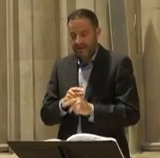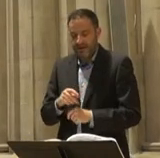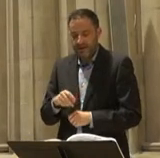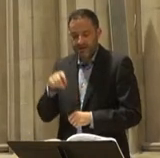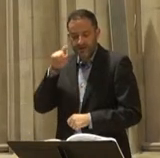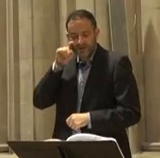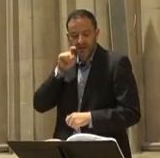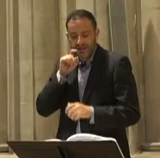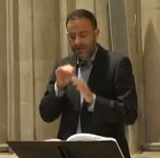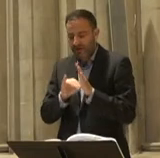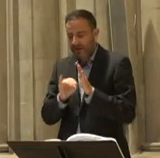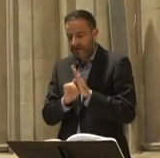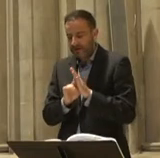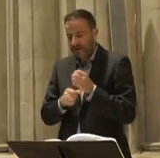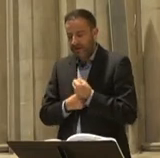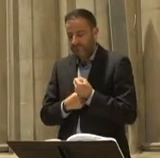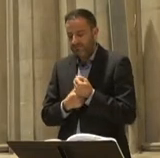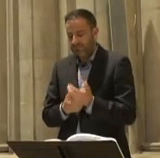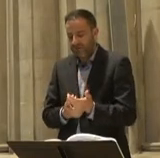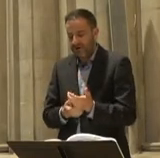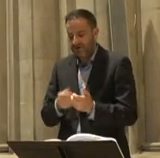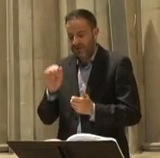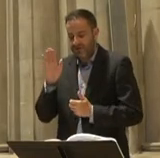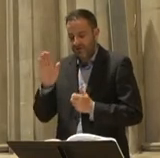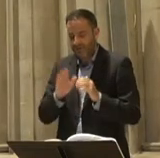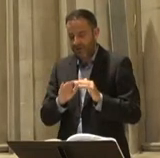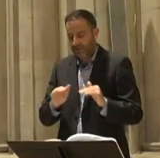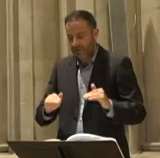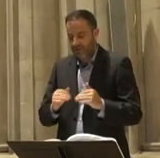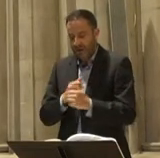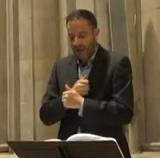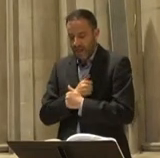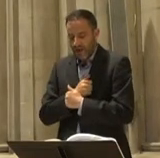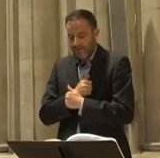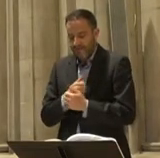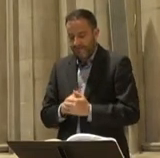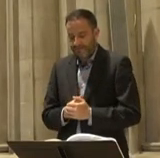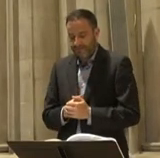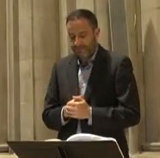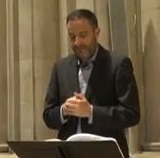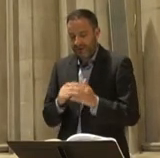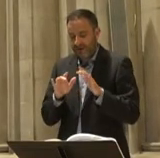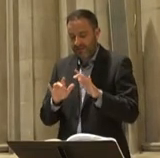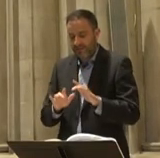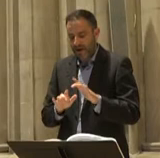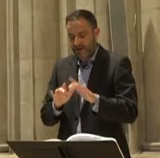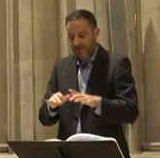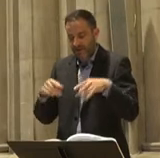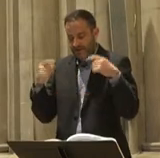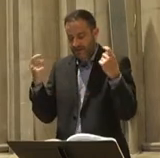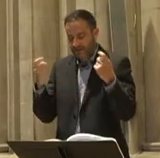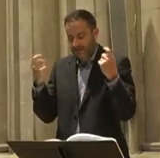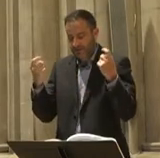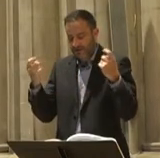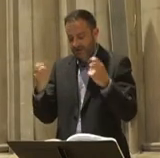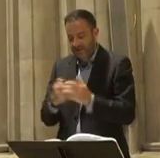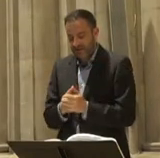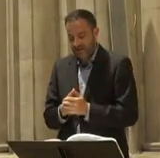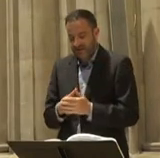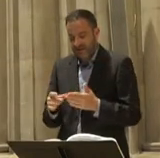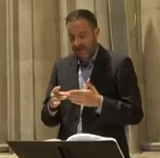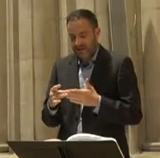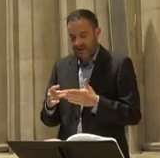orientations, gender identities, and expressions as your children, in love, compassion, and